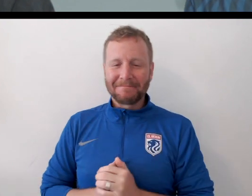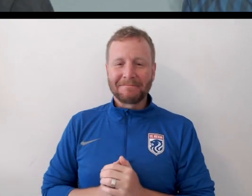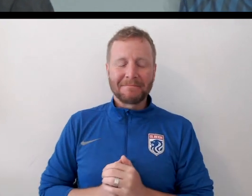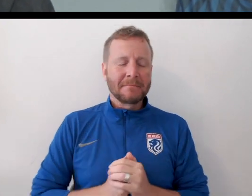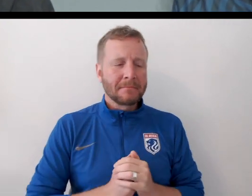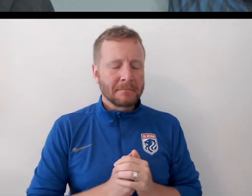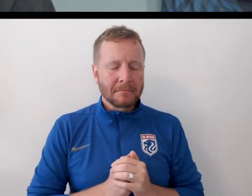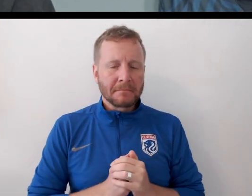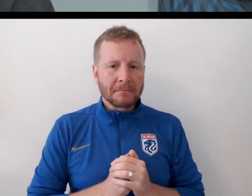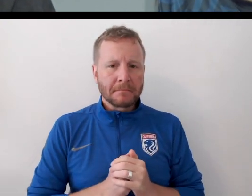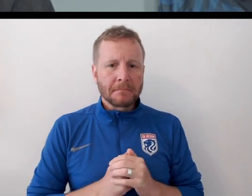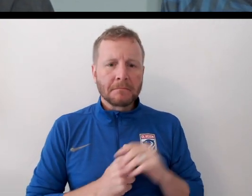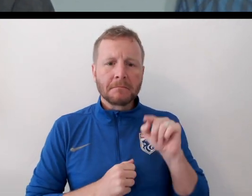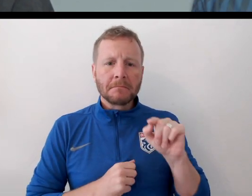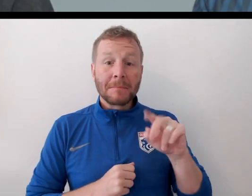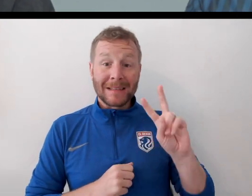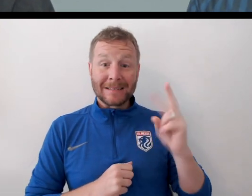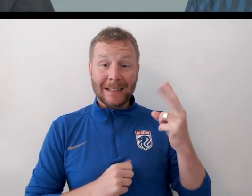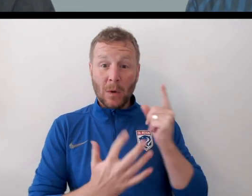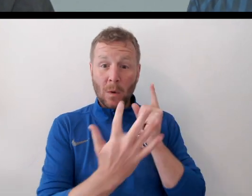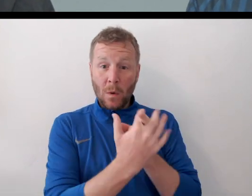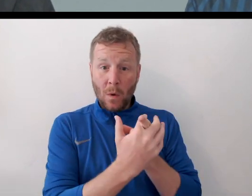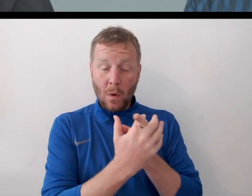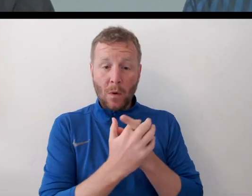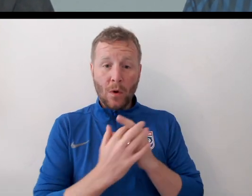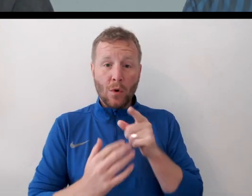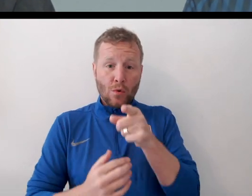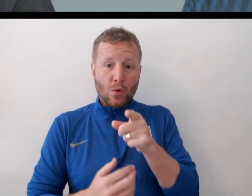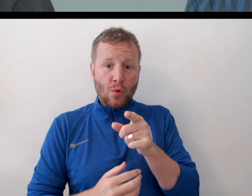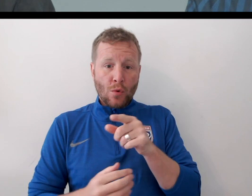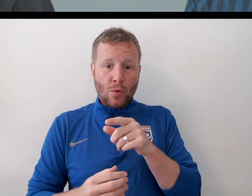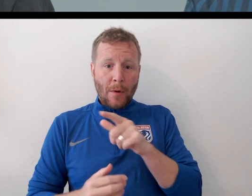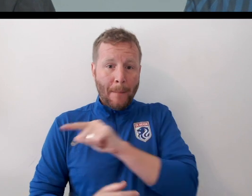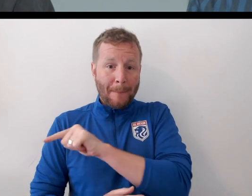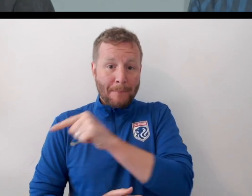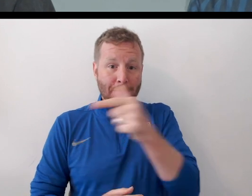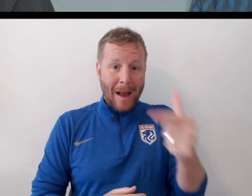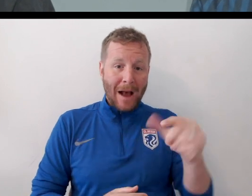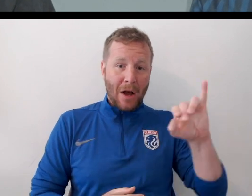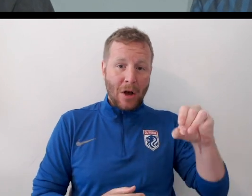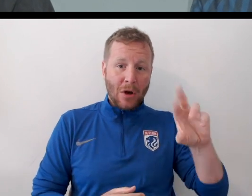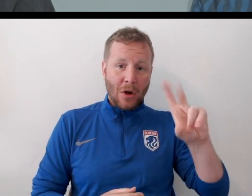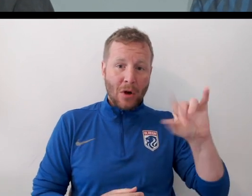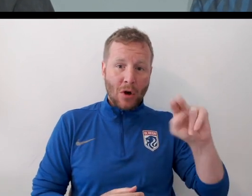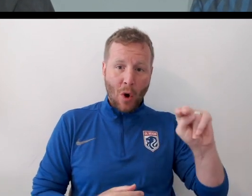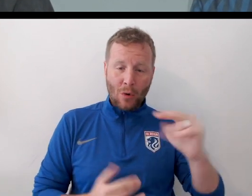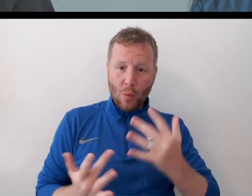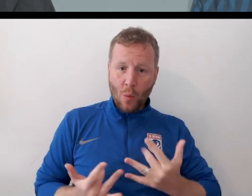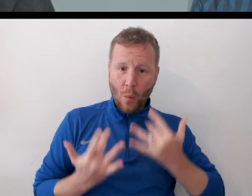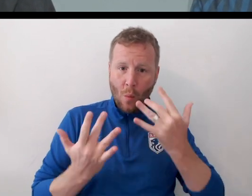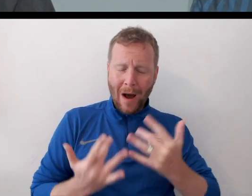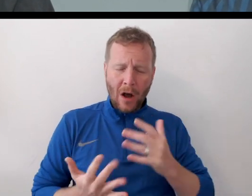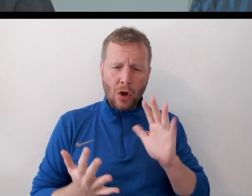you. Following up on that, Sophia, in the second goal, the service in, Jordan had been really trailing the play and just bolted to